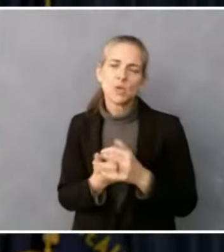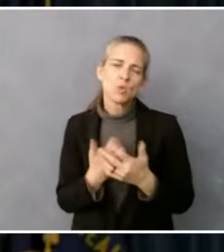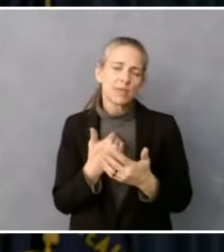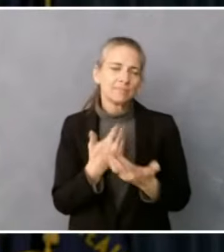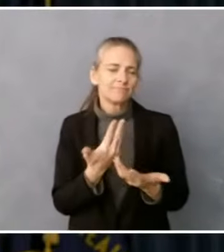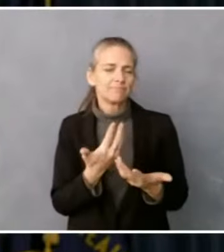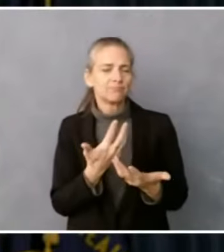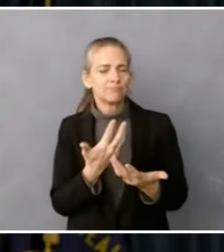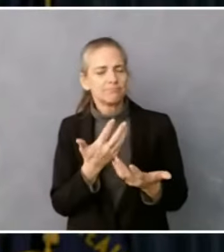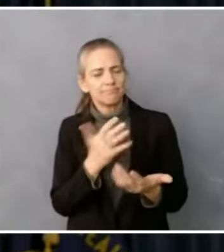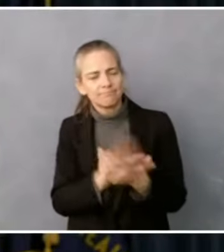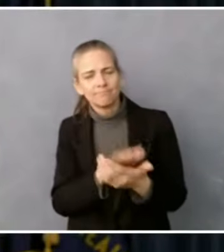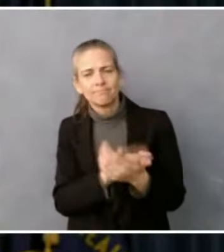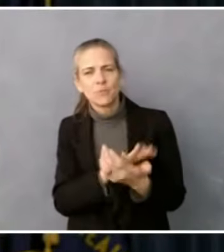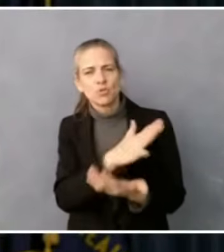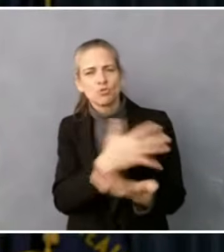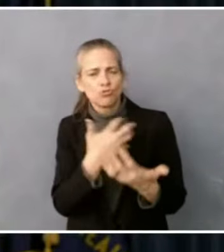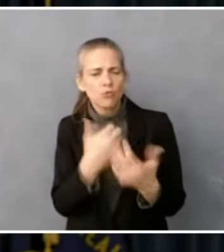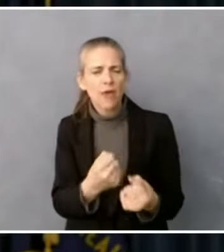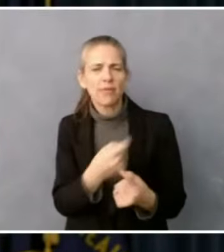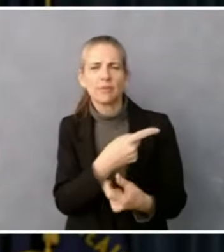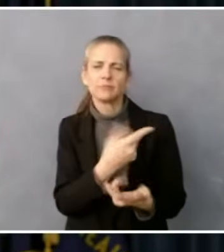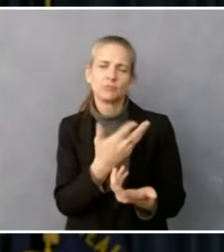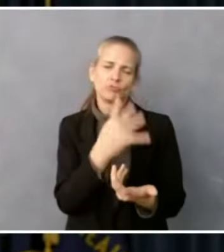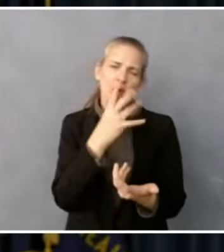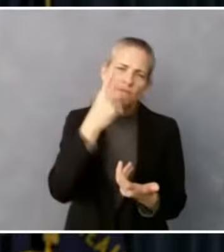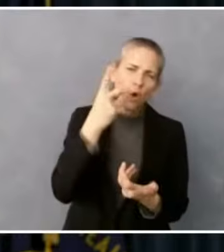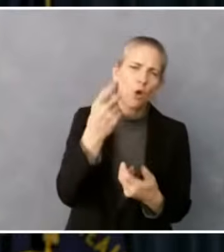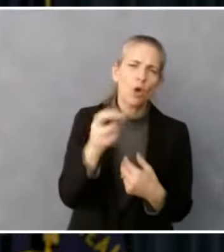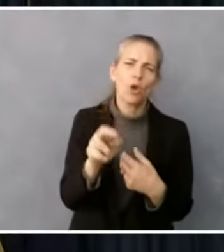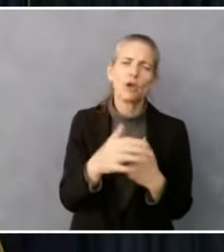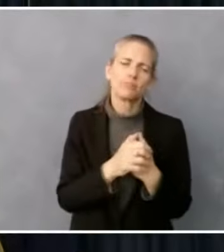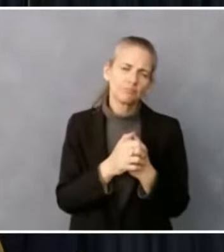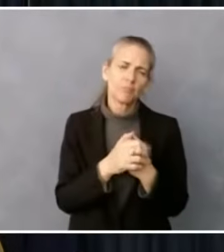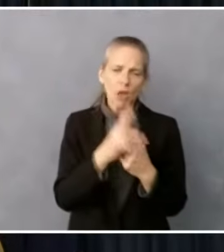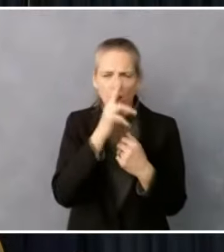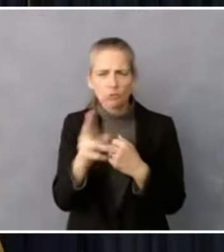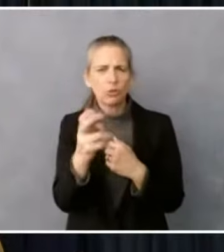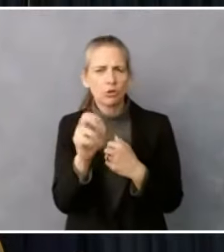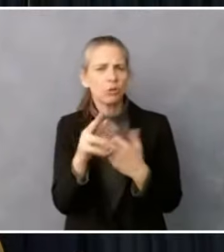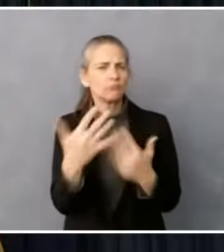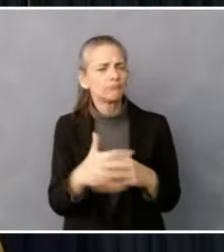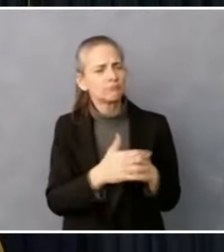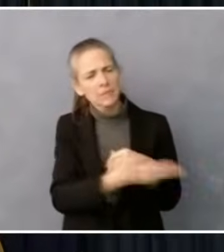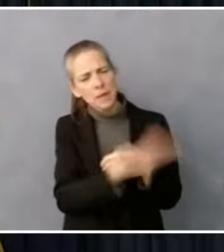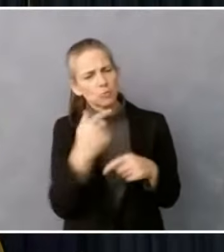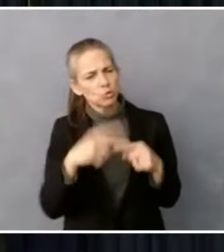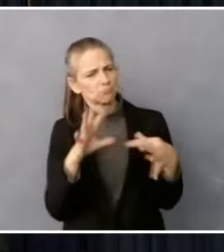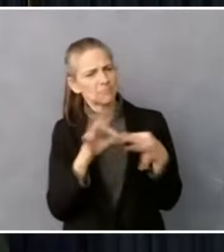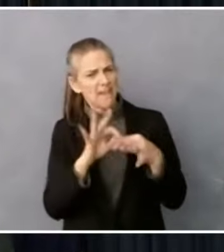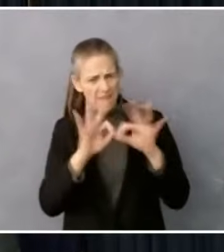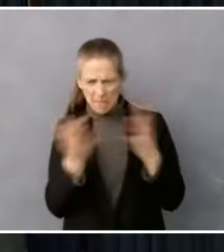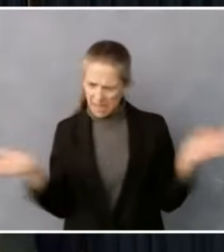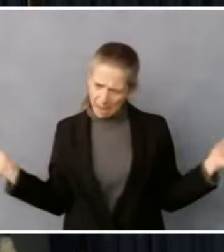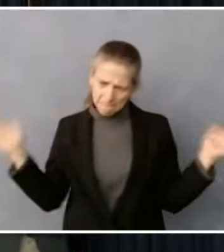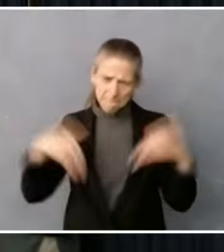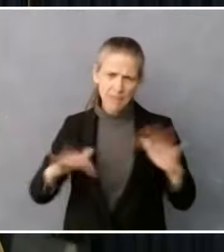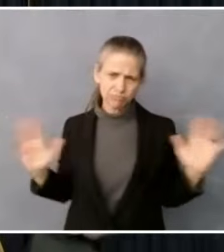continue to speak up in Evelyn's honor. Would you please join us and say a few words? And families, come on up.